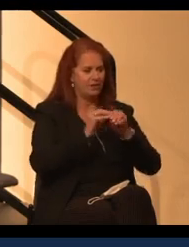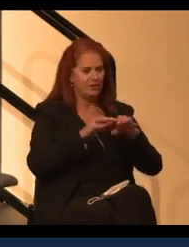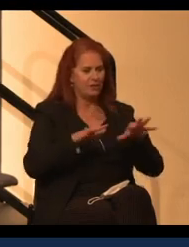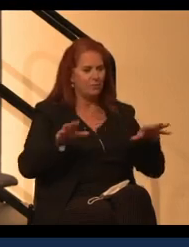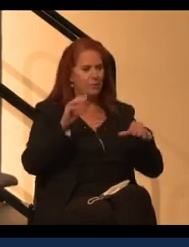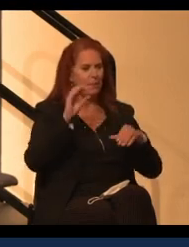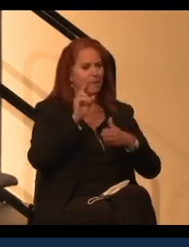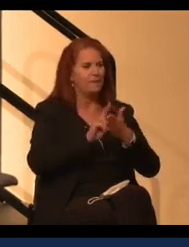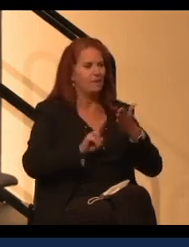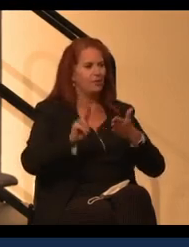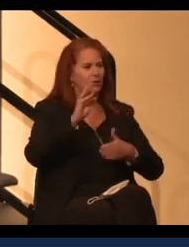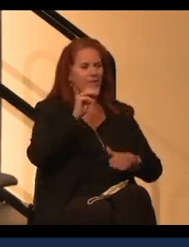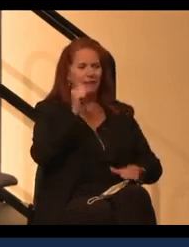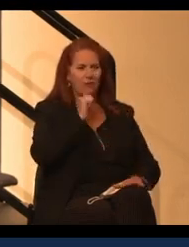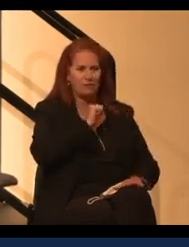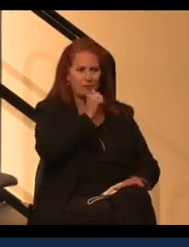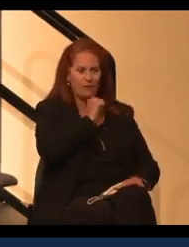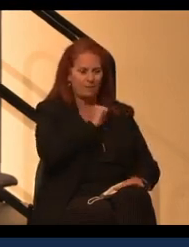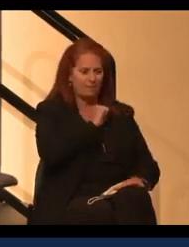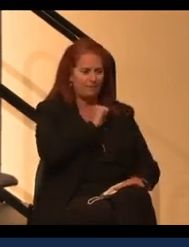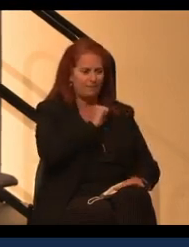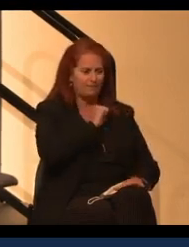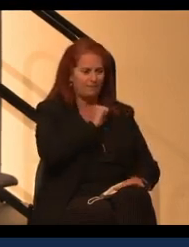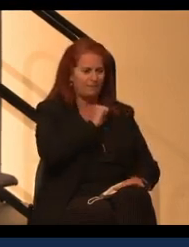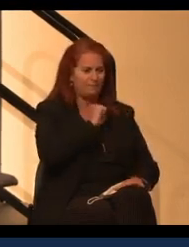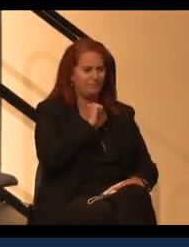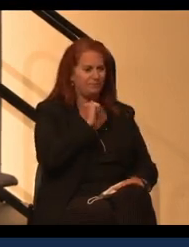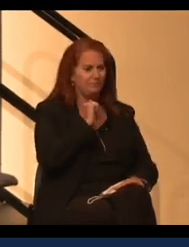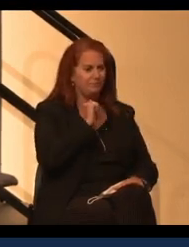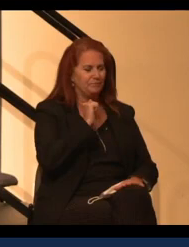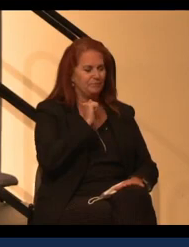at the University of Arizona.